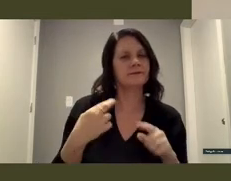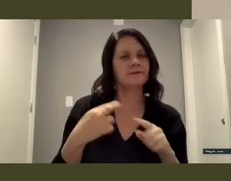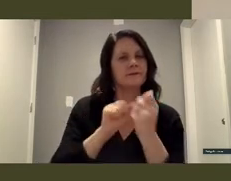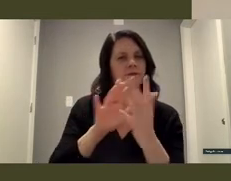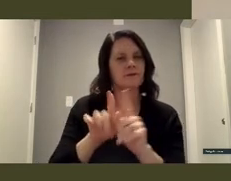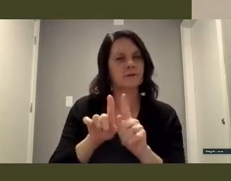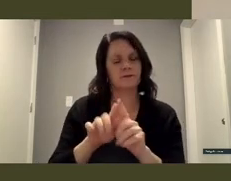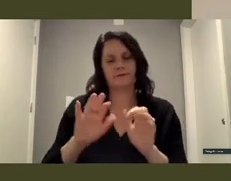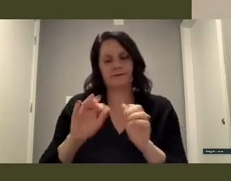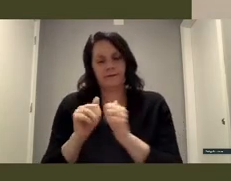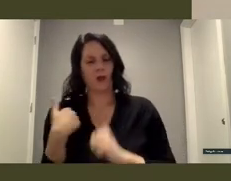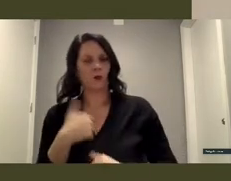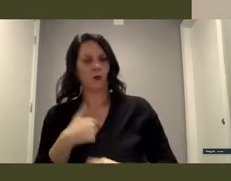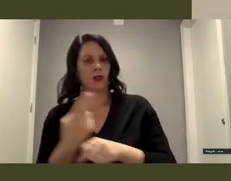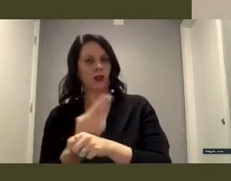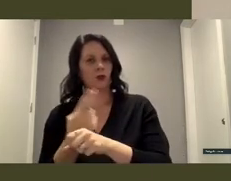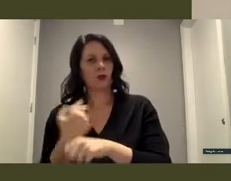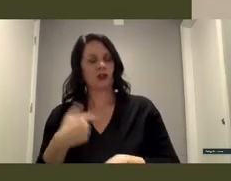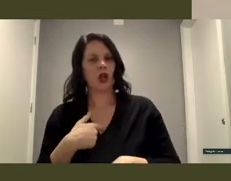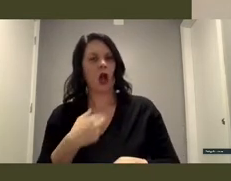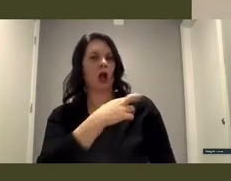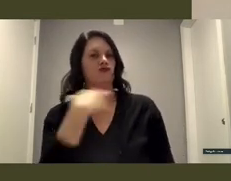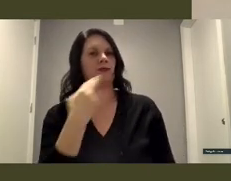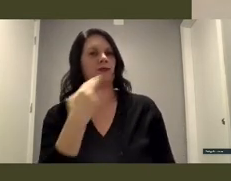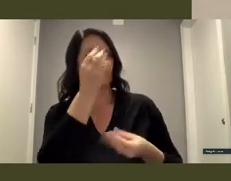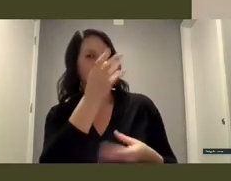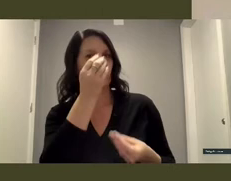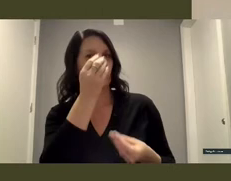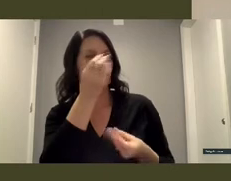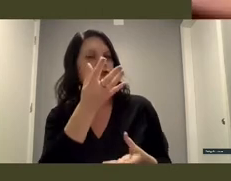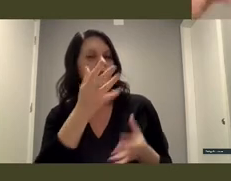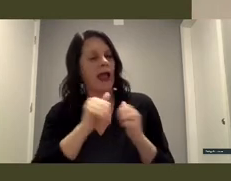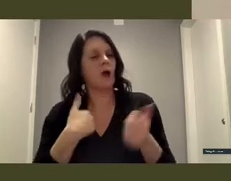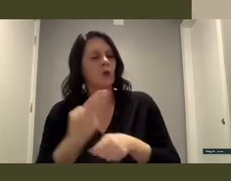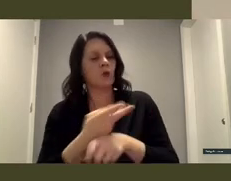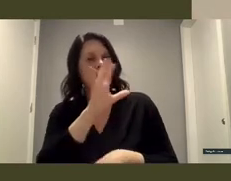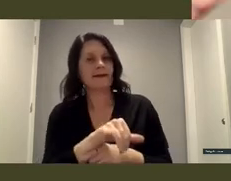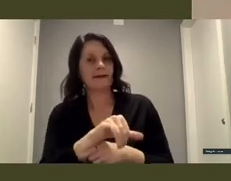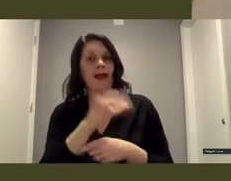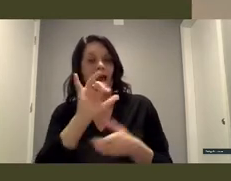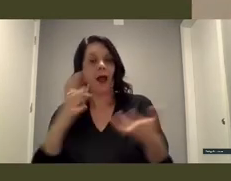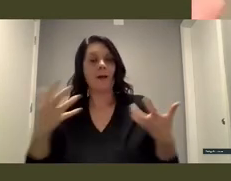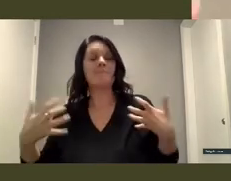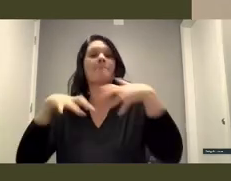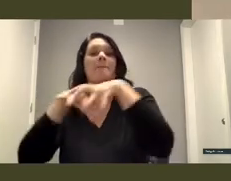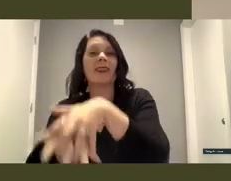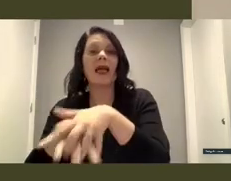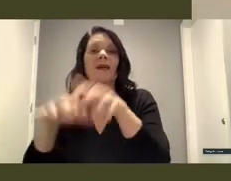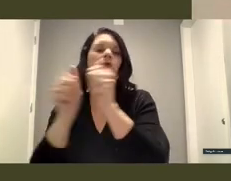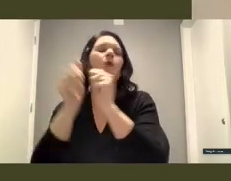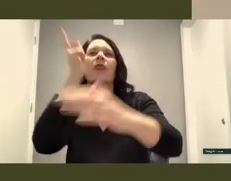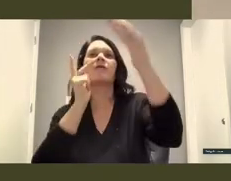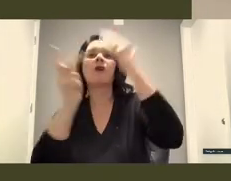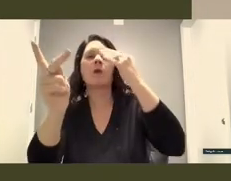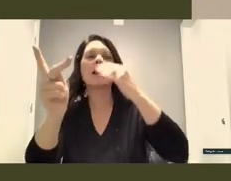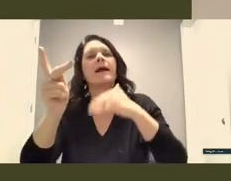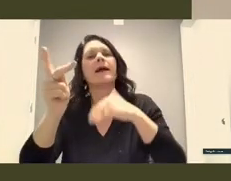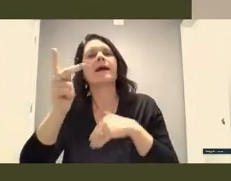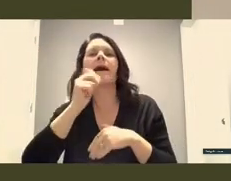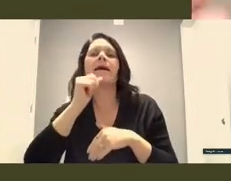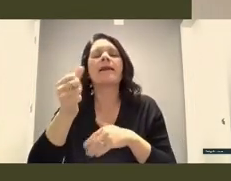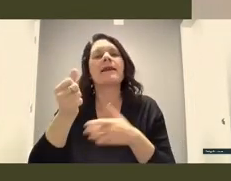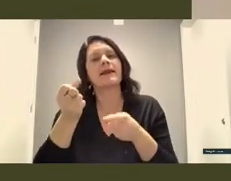risk information, risk analytics, and blending that with, you know, foresights, not necessarily in a linear way,